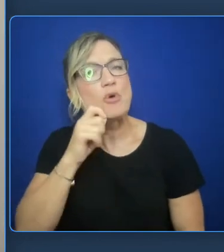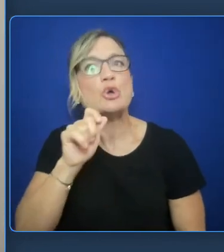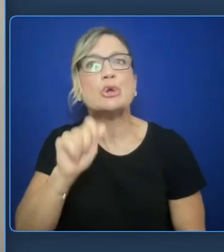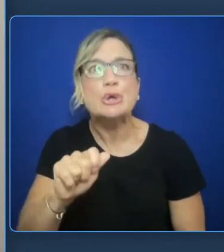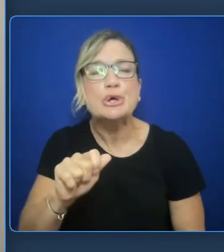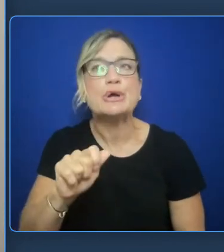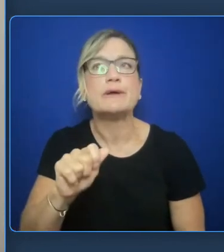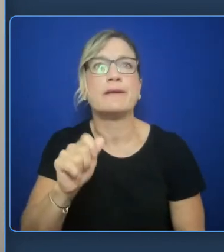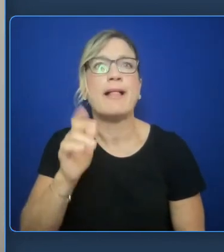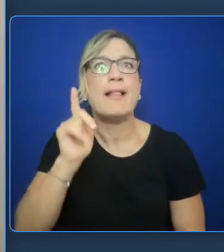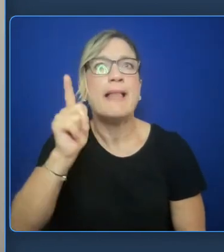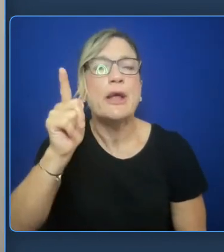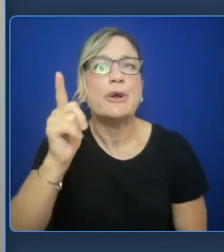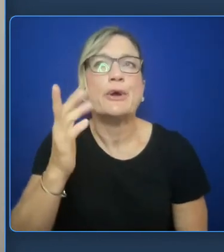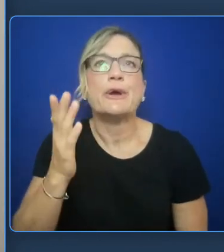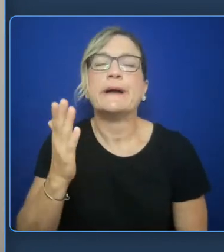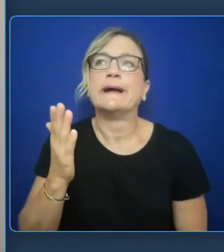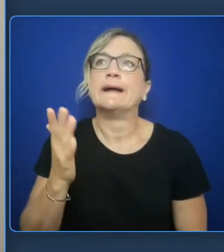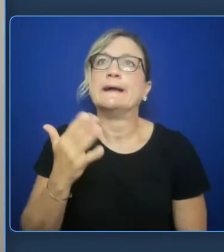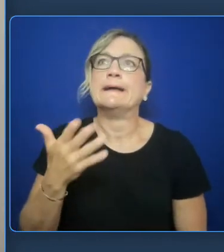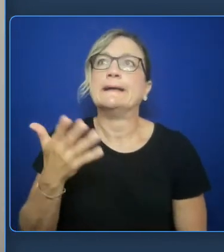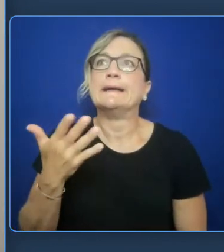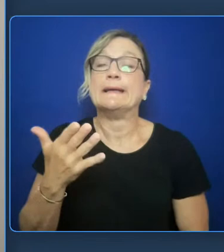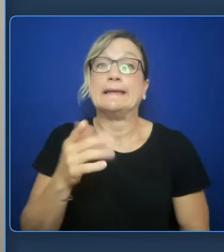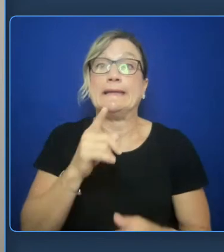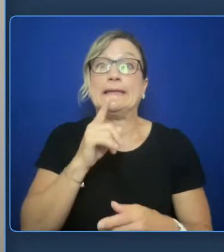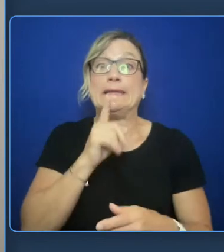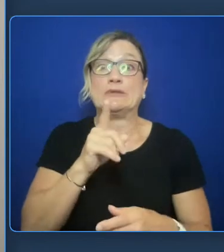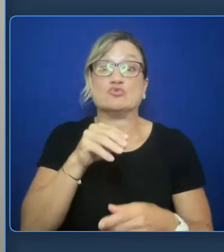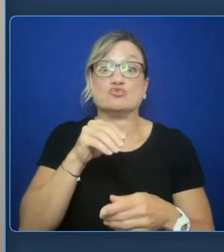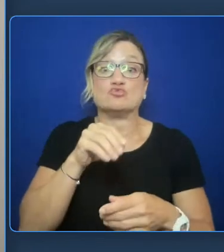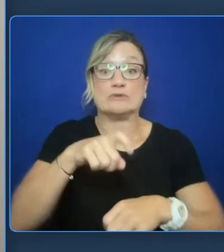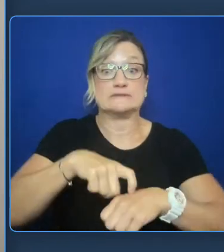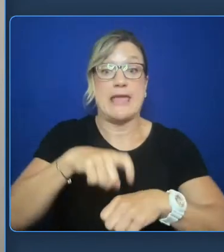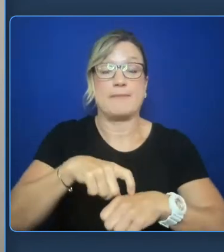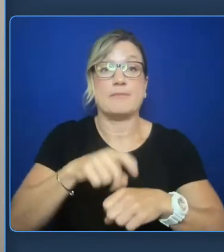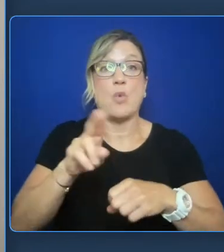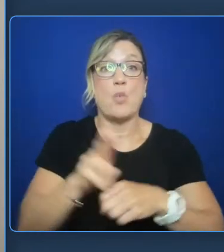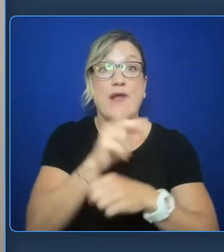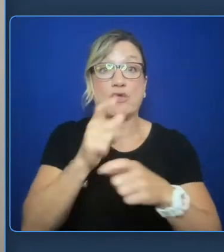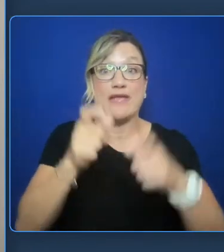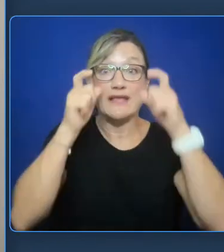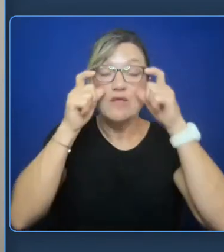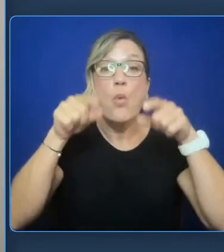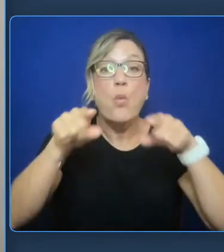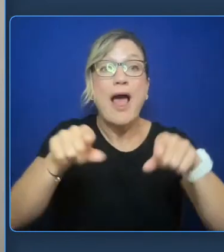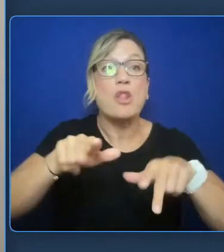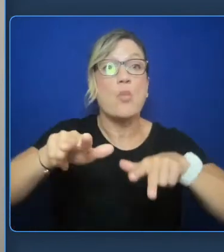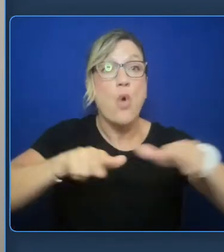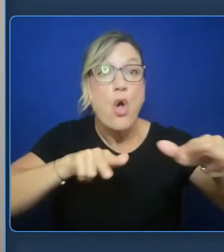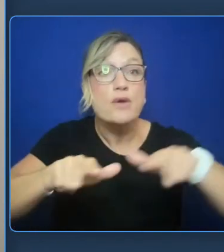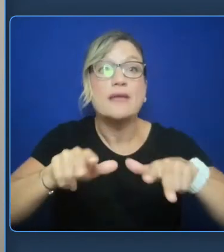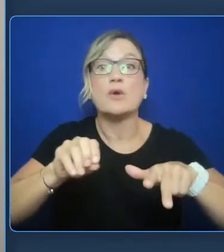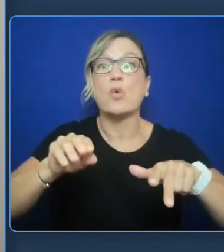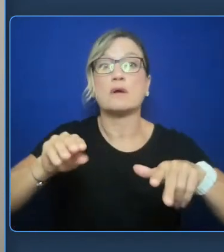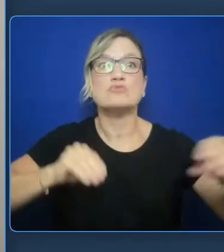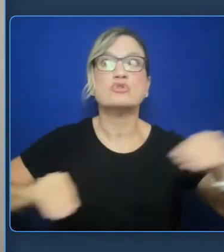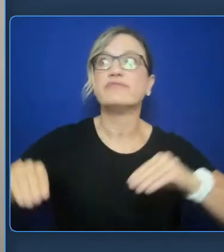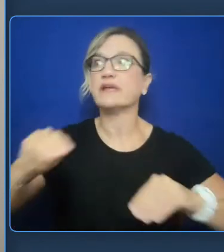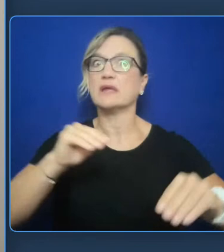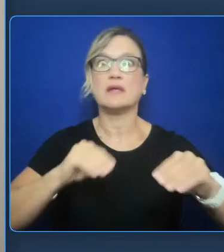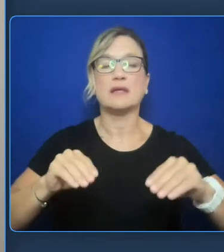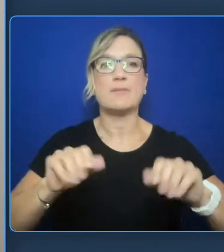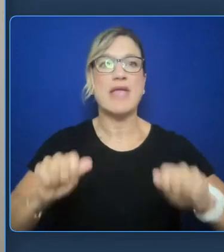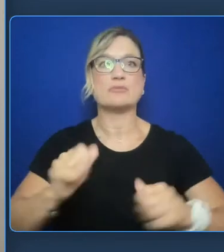place where we could in real time wear these while walking or moving and be able